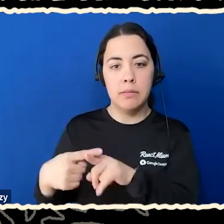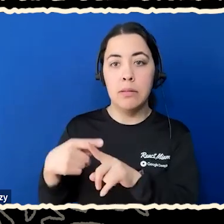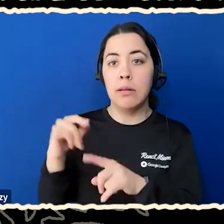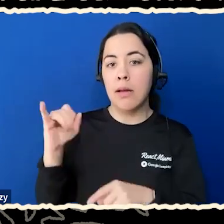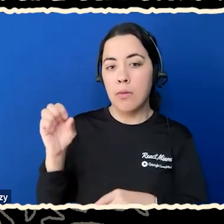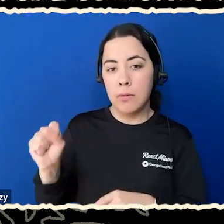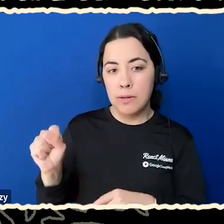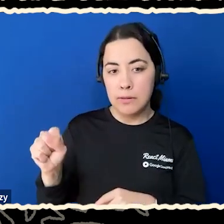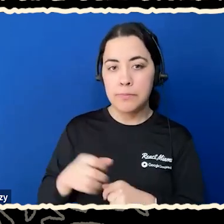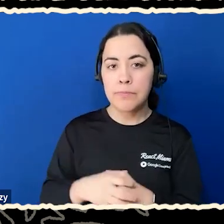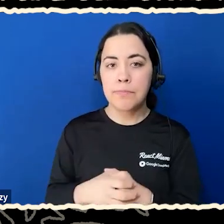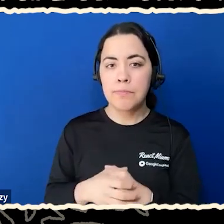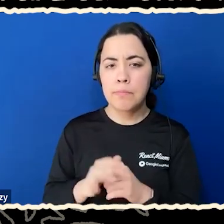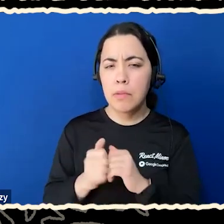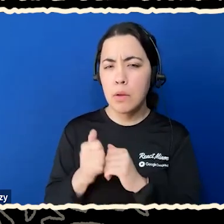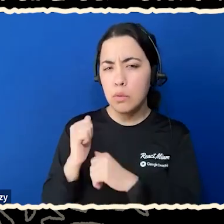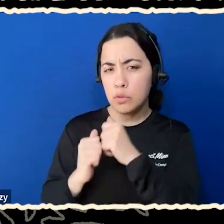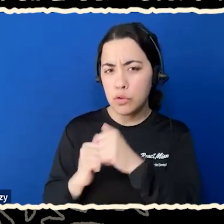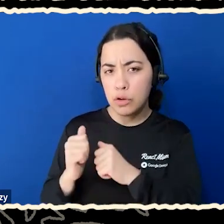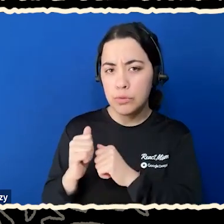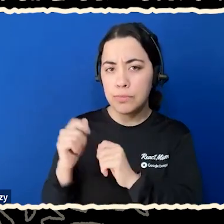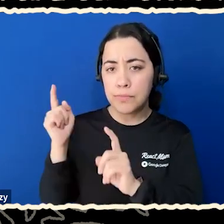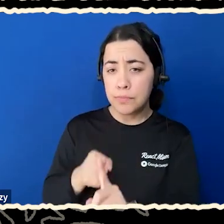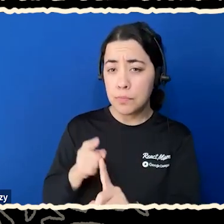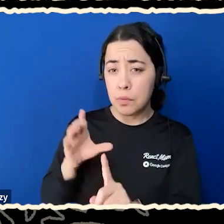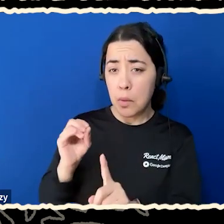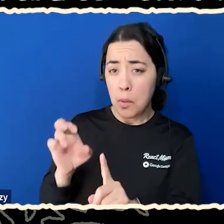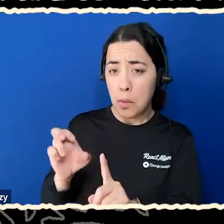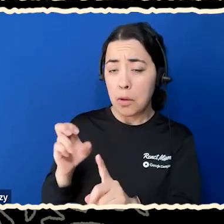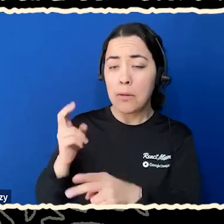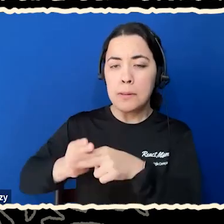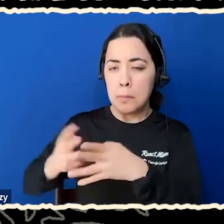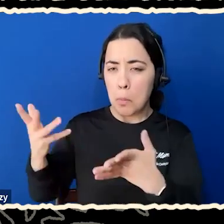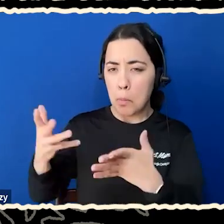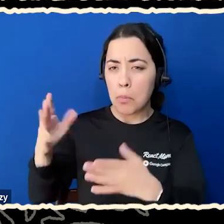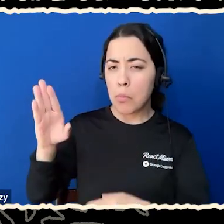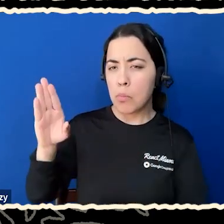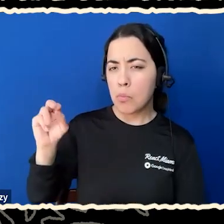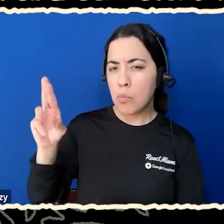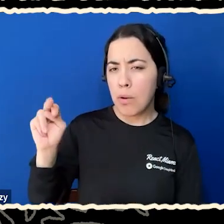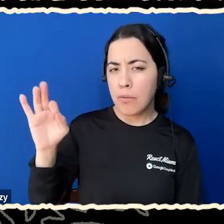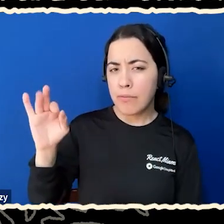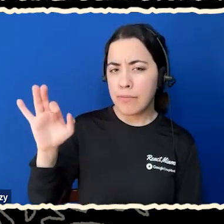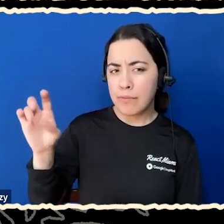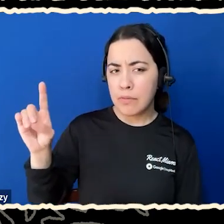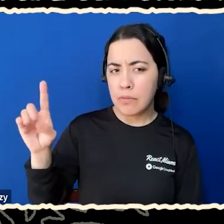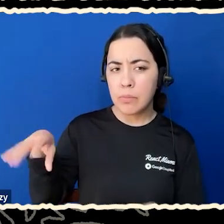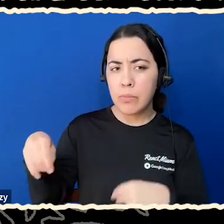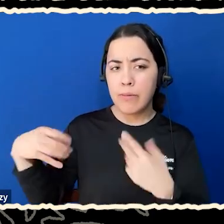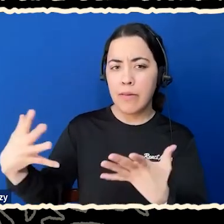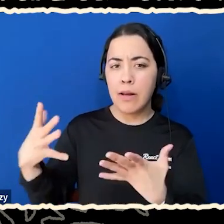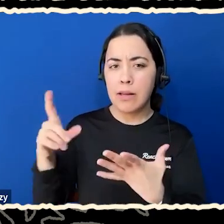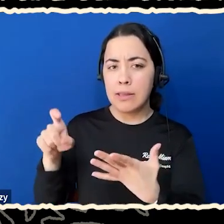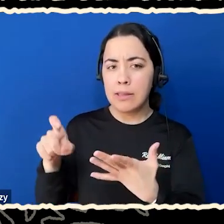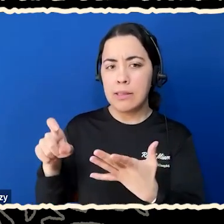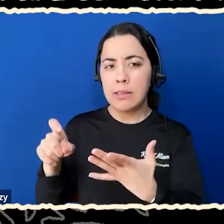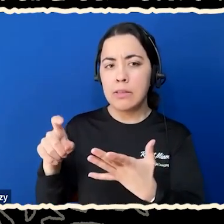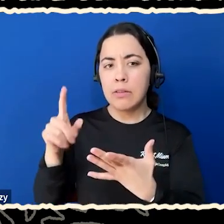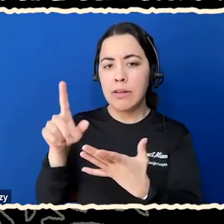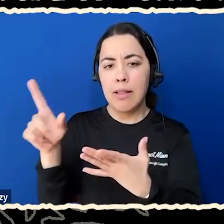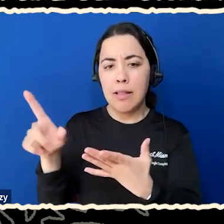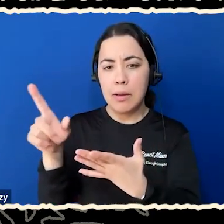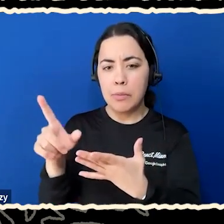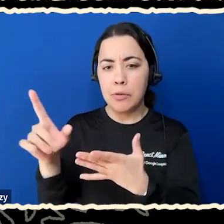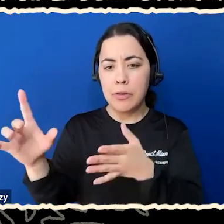structured. The core is named Brownfield, and it provides the necessities for packaging the library, wrapping your application or